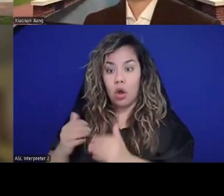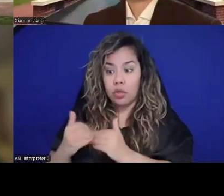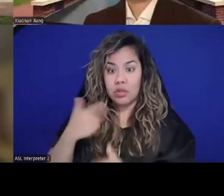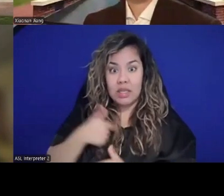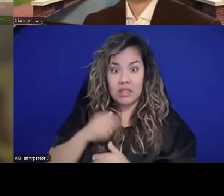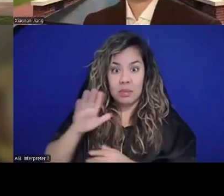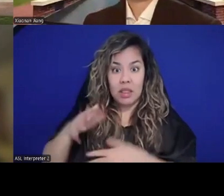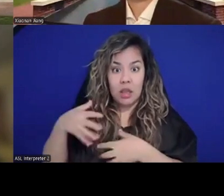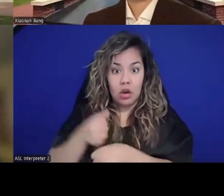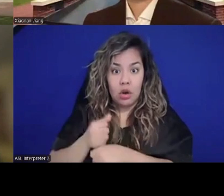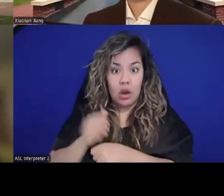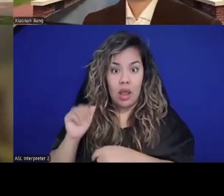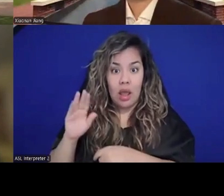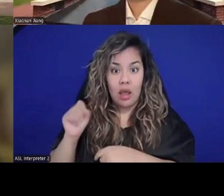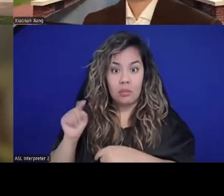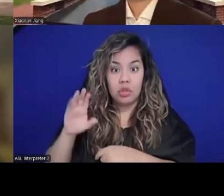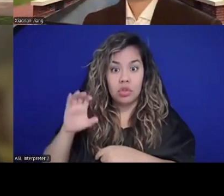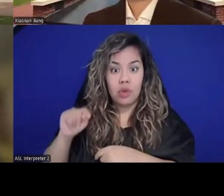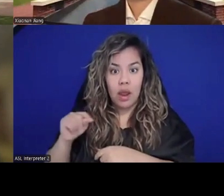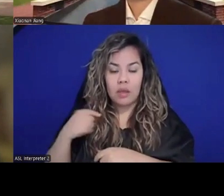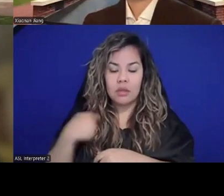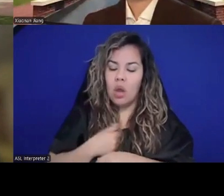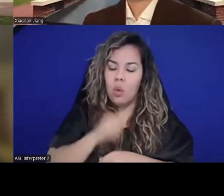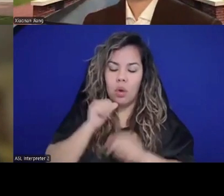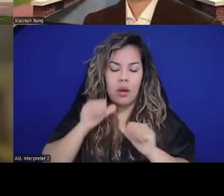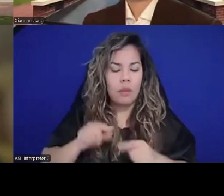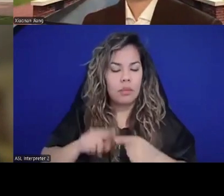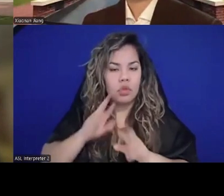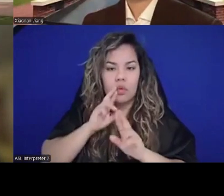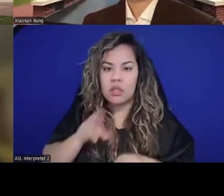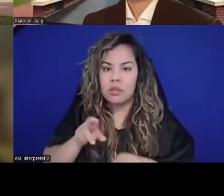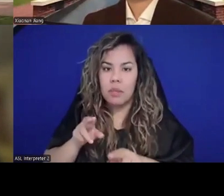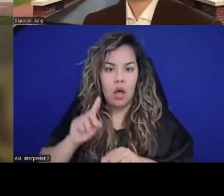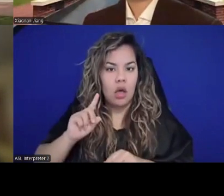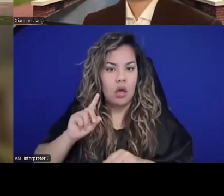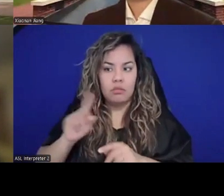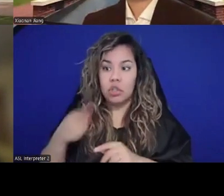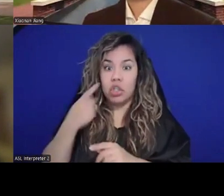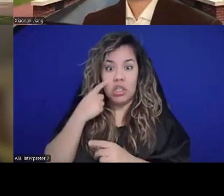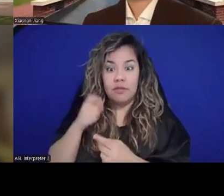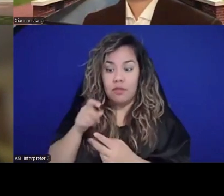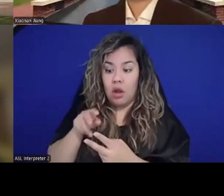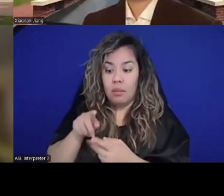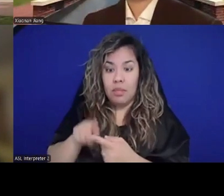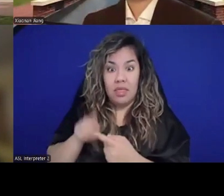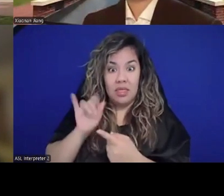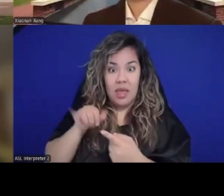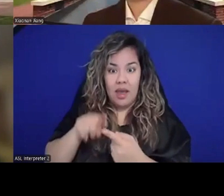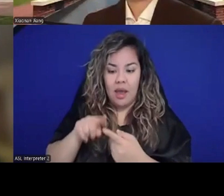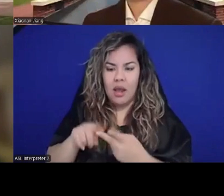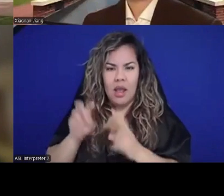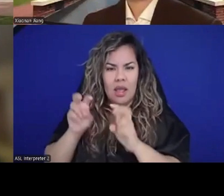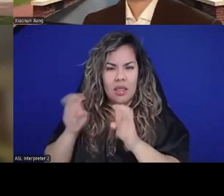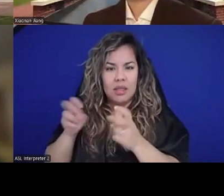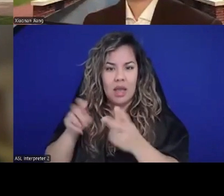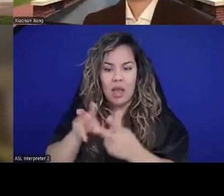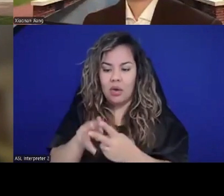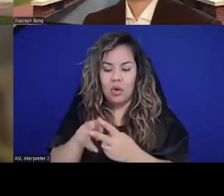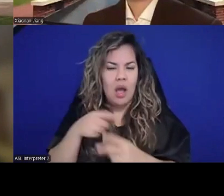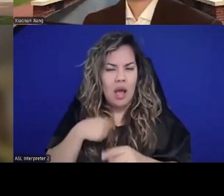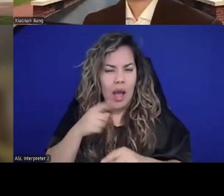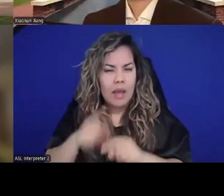we won't be able to respond to you, because only from the title and abstract, I won't be able to tell you the quality of